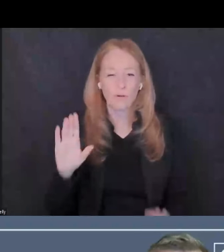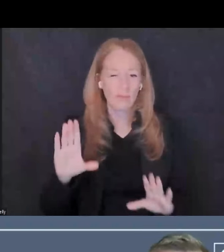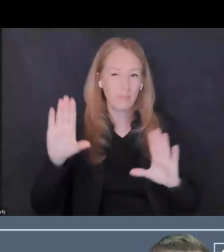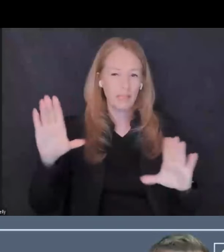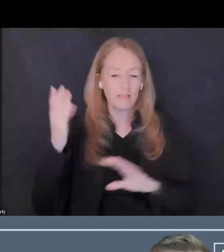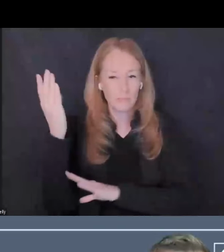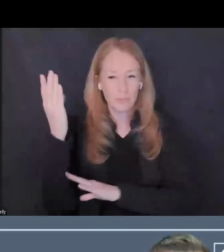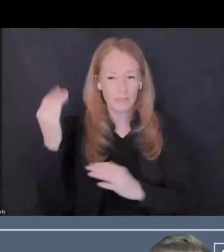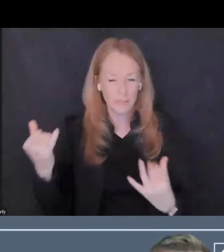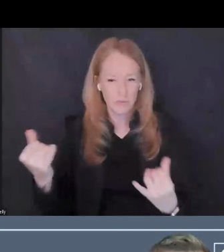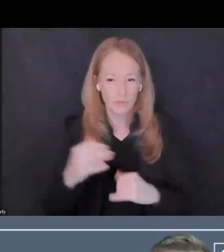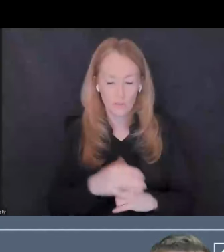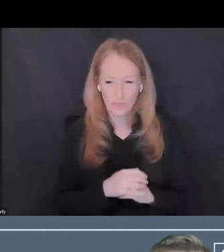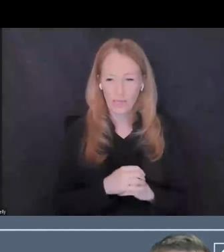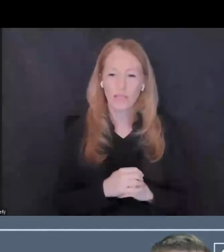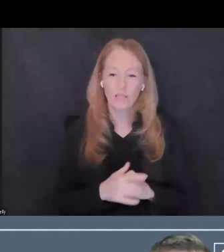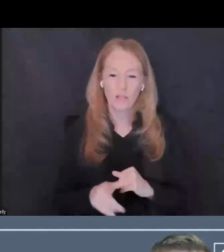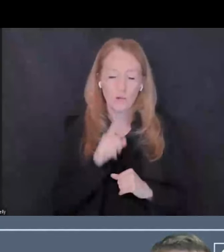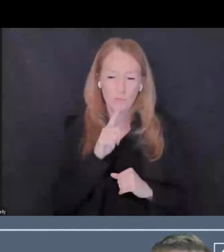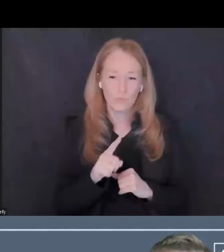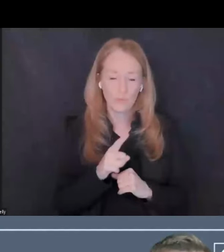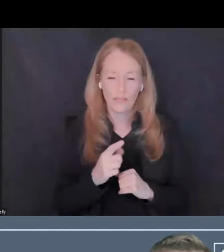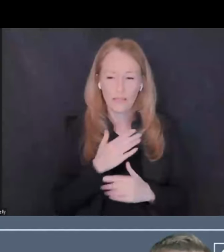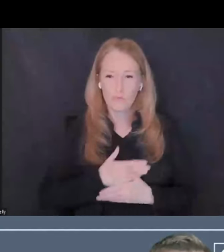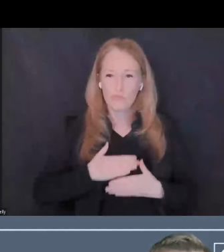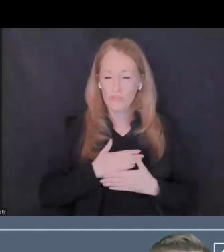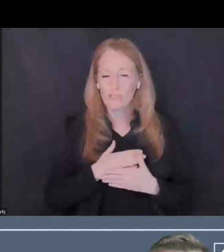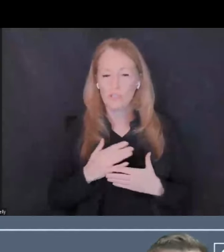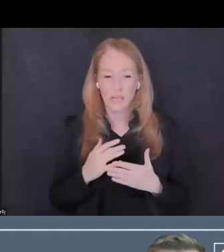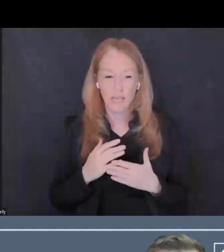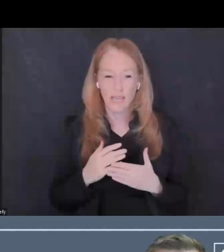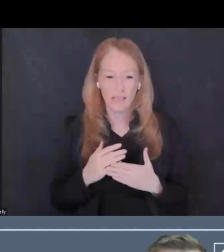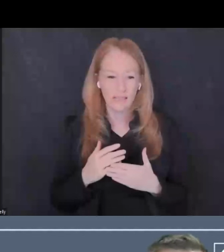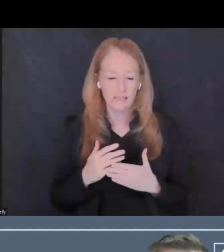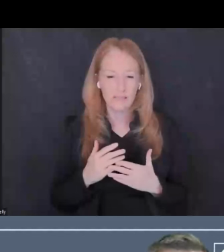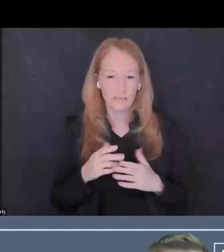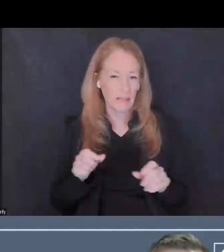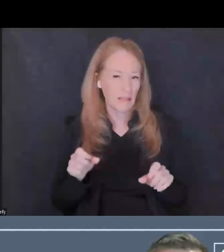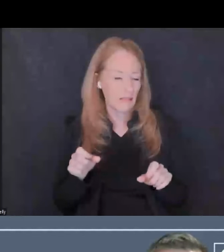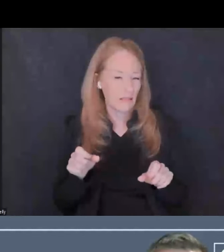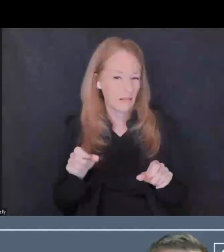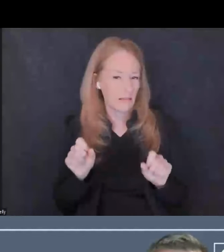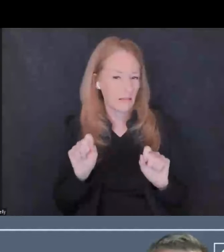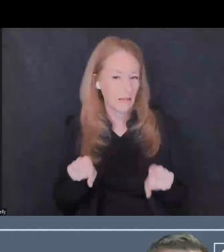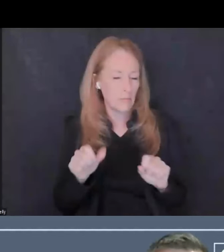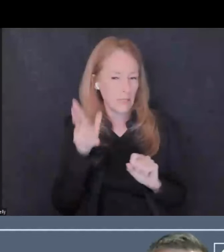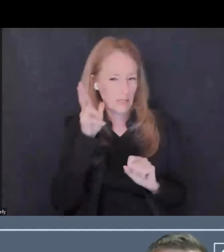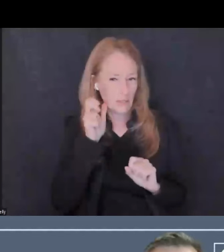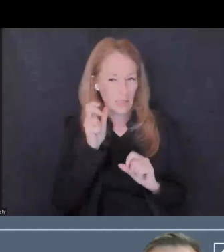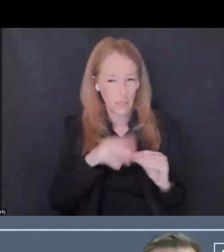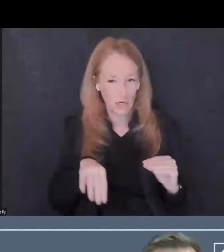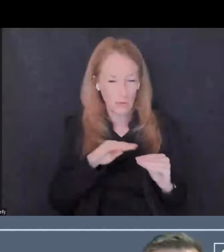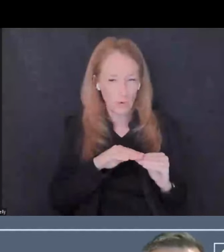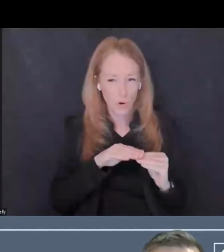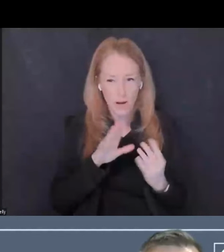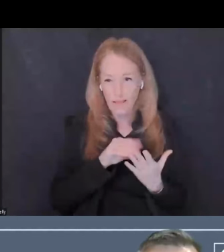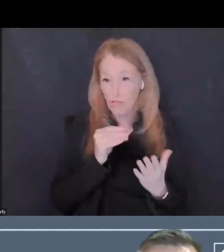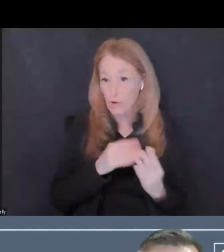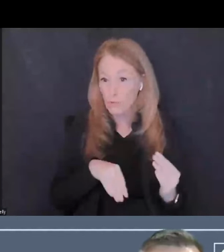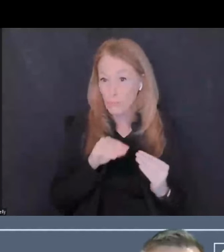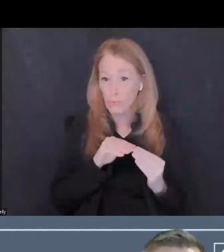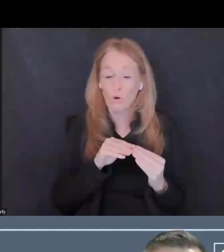appreciate the opportunity to hear more from you and learn more, and for the space that's been